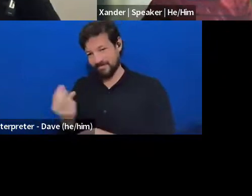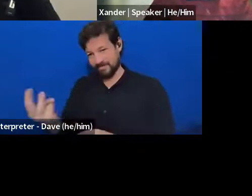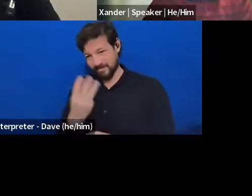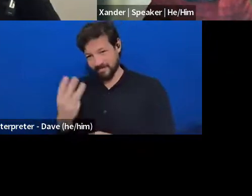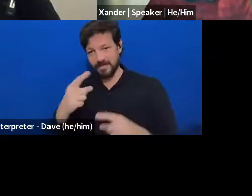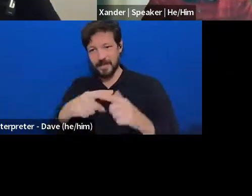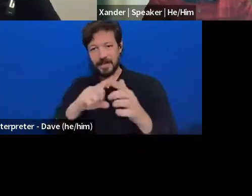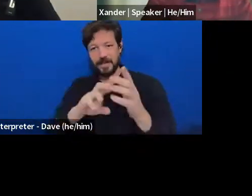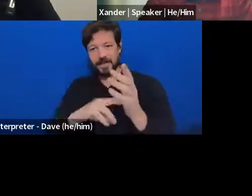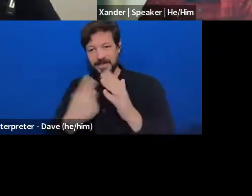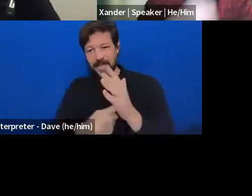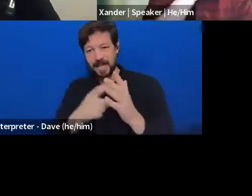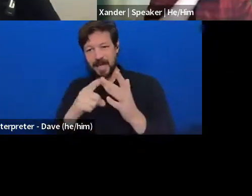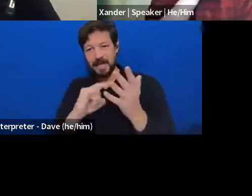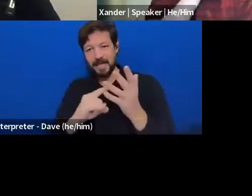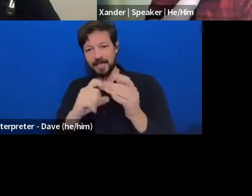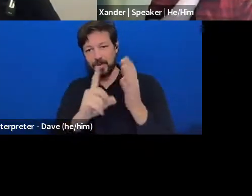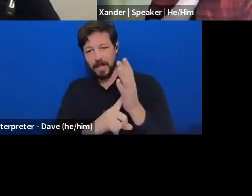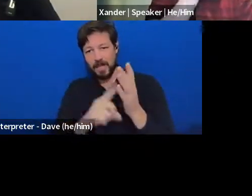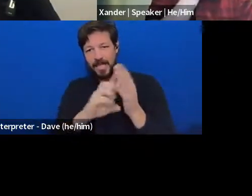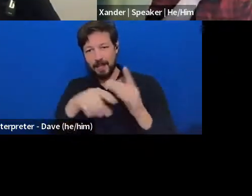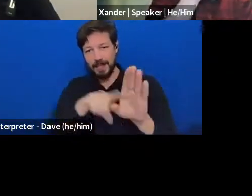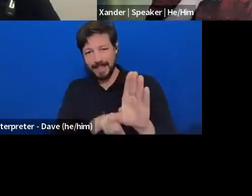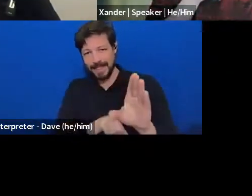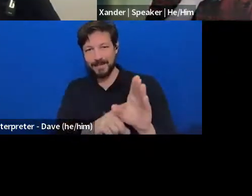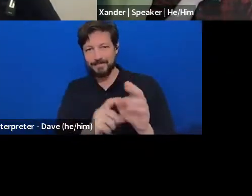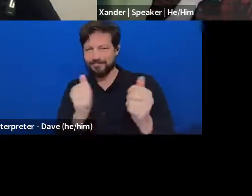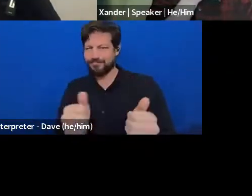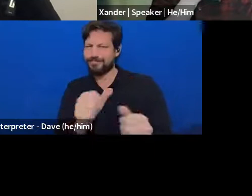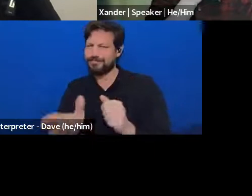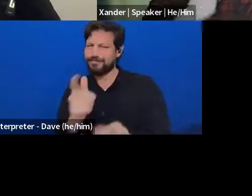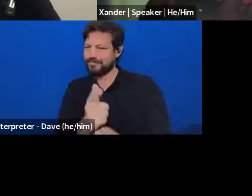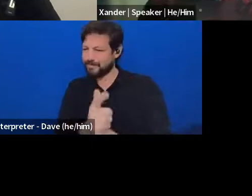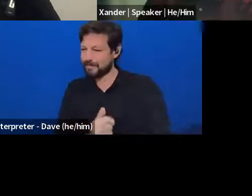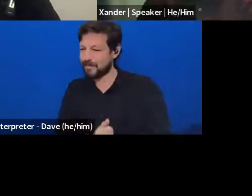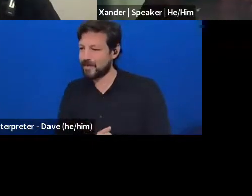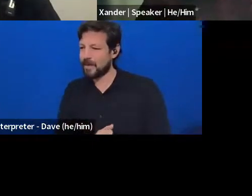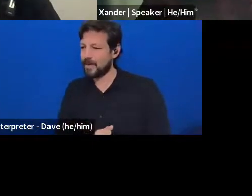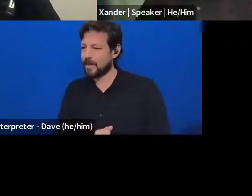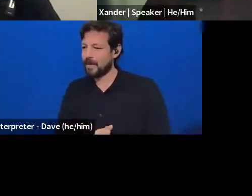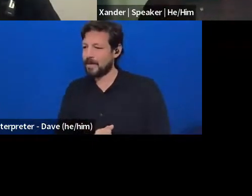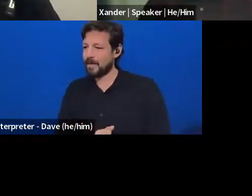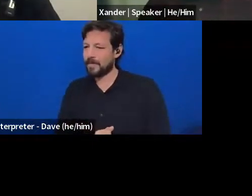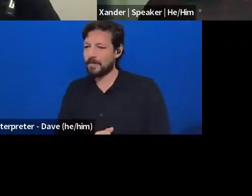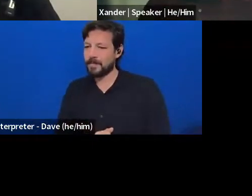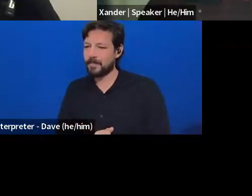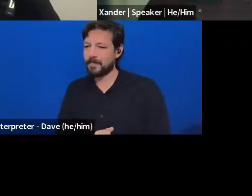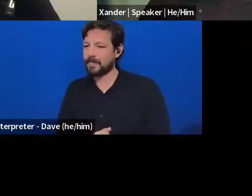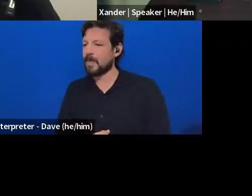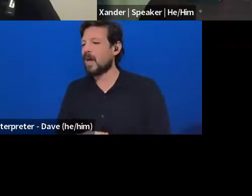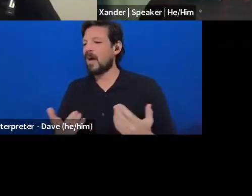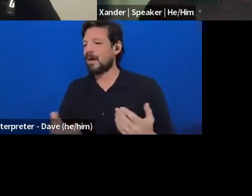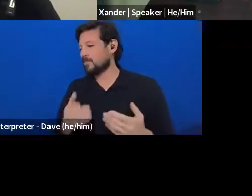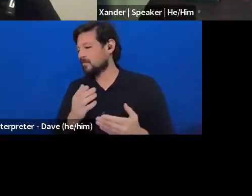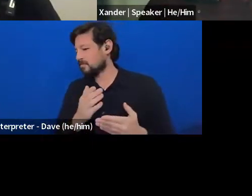their fantastic contribution to this discussion. These points are nothing other than bullet points on a